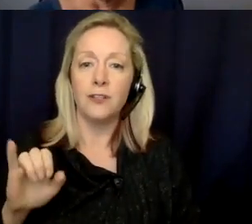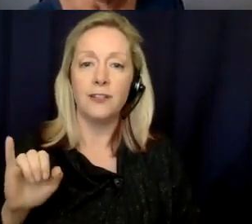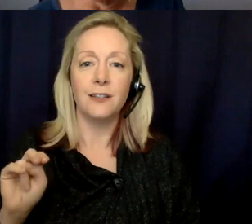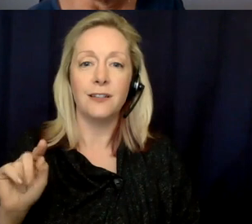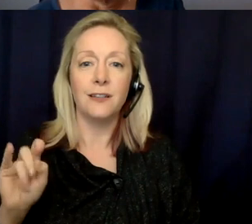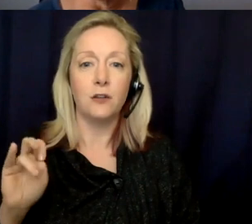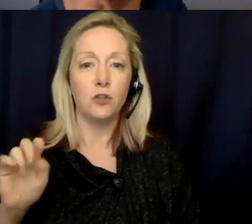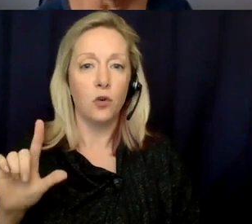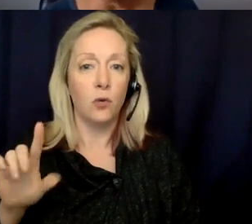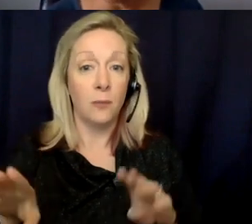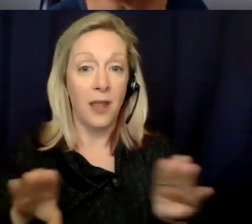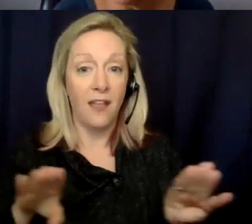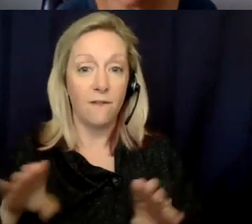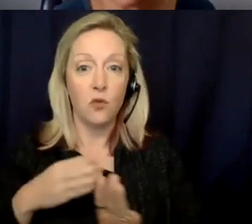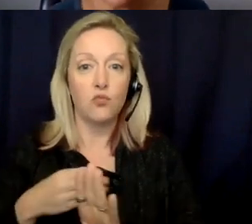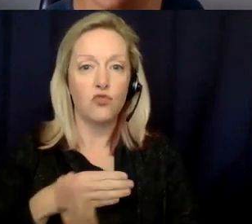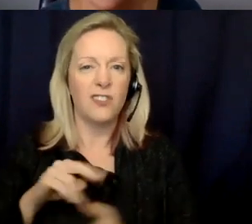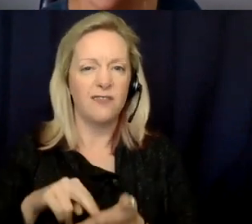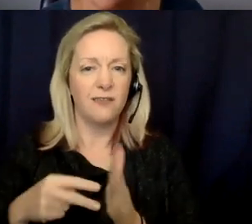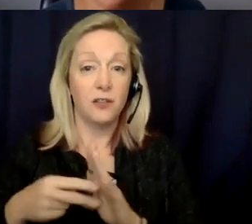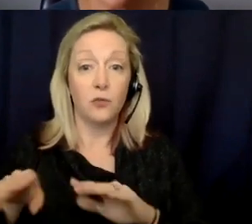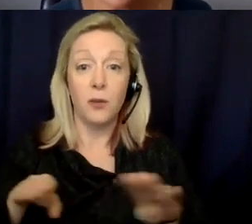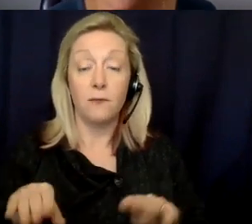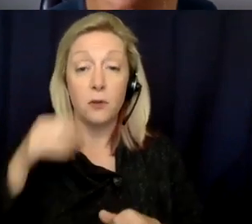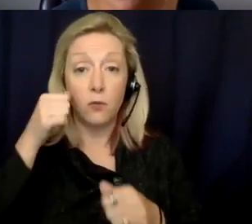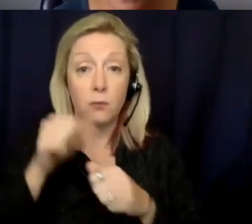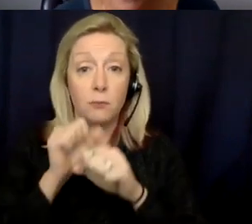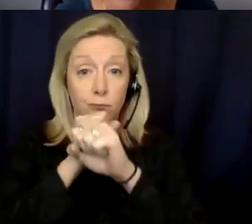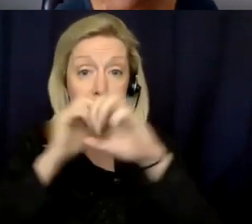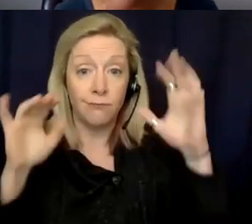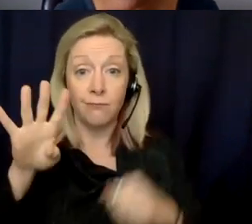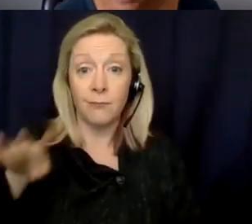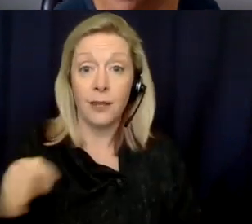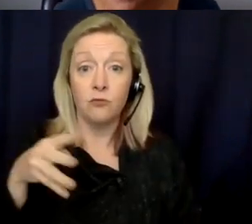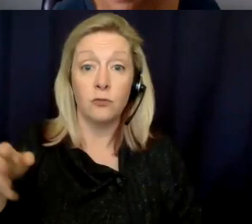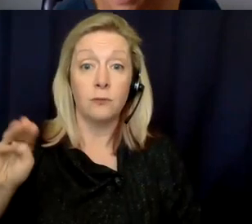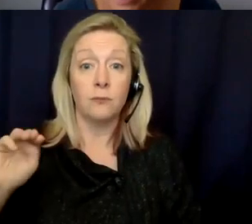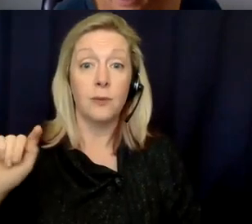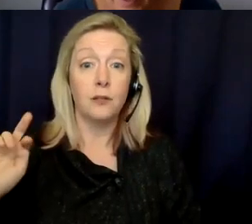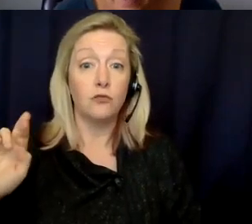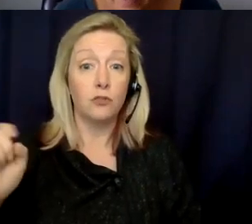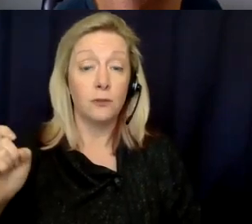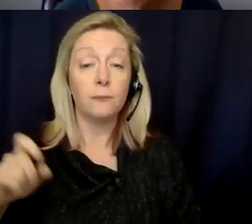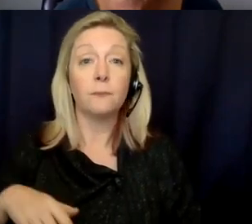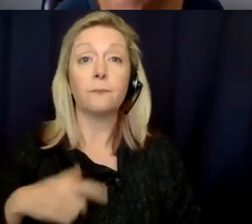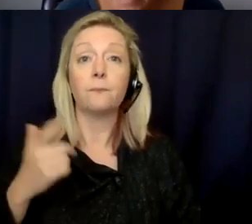And now when we think about the matrix and where it starts, it gives us